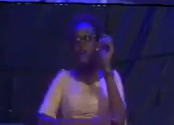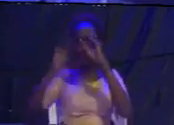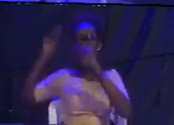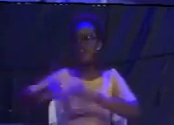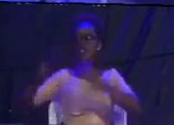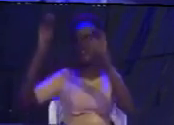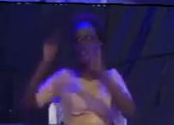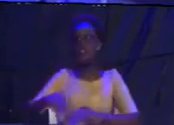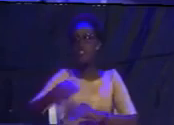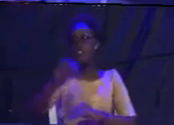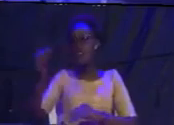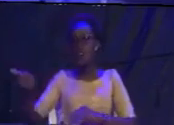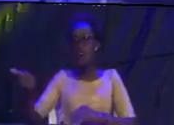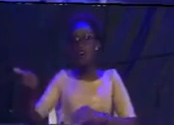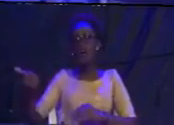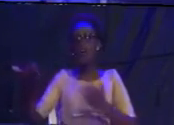Africans